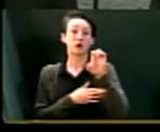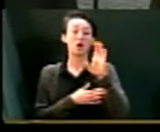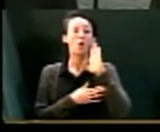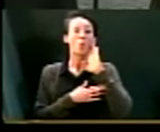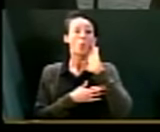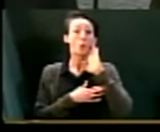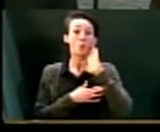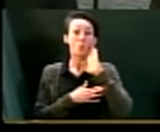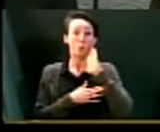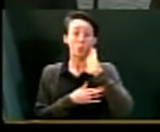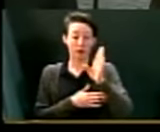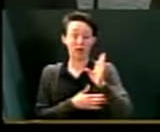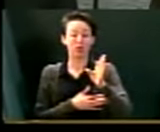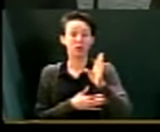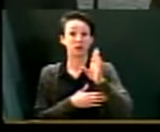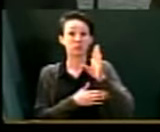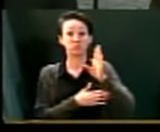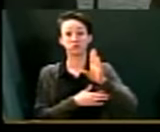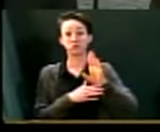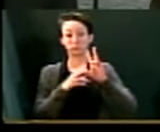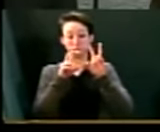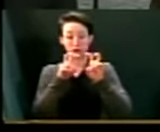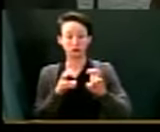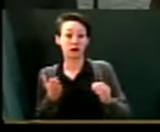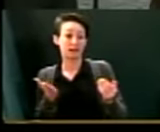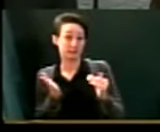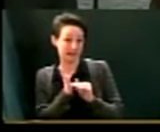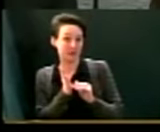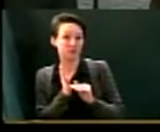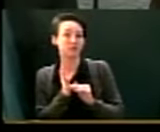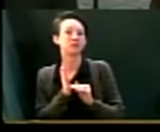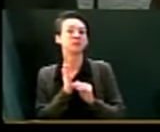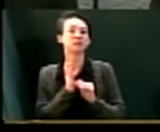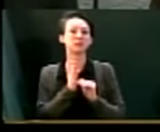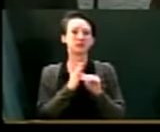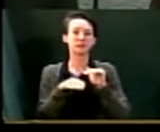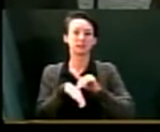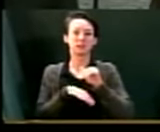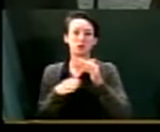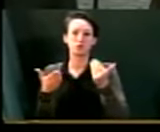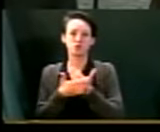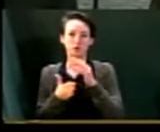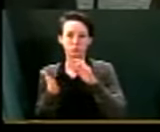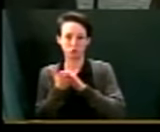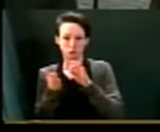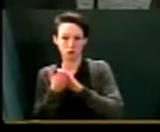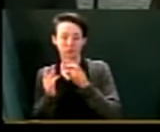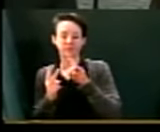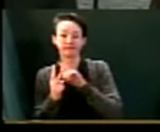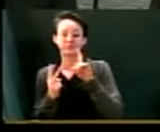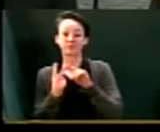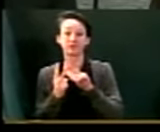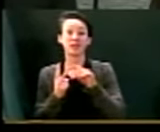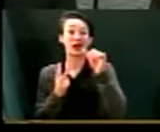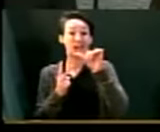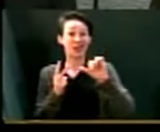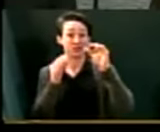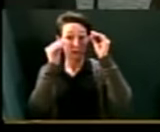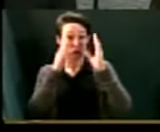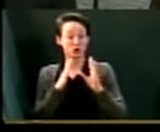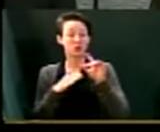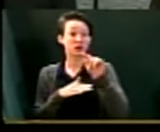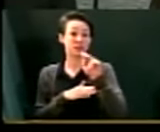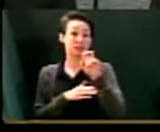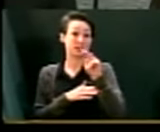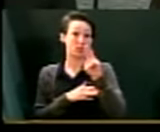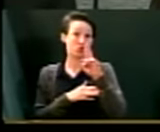a teacher evaluation. Two, additionally, any teacher that would have been tenure eligible, but this